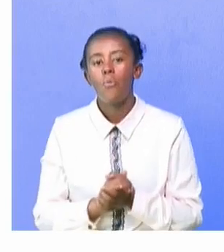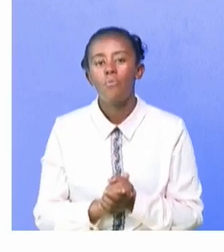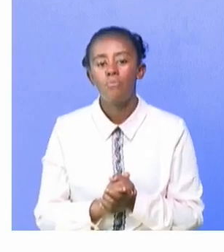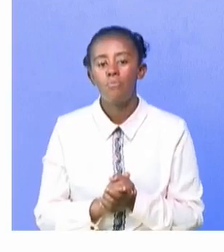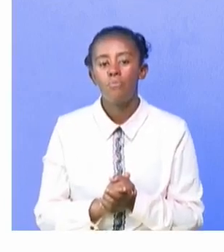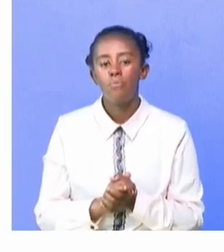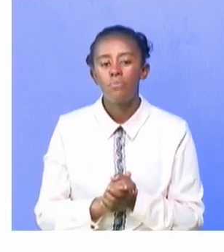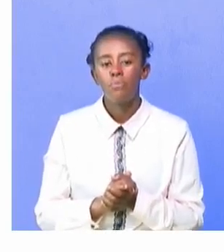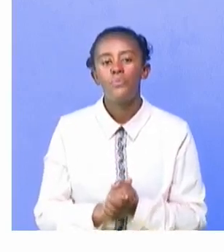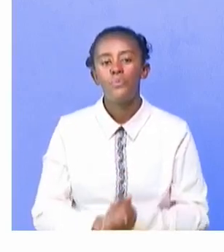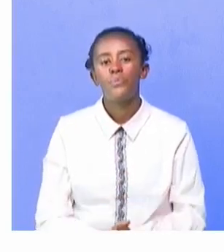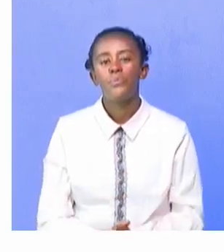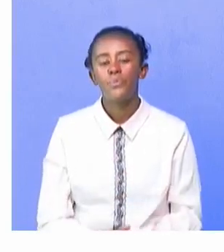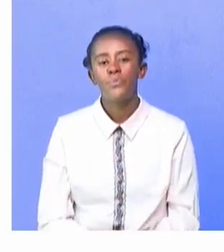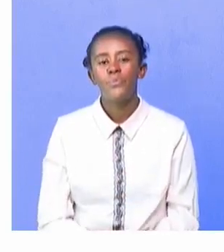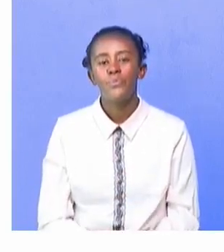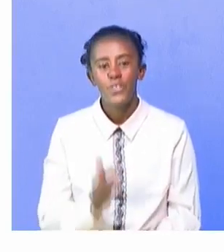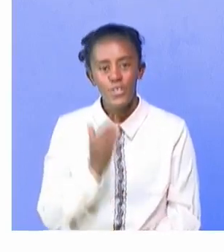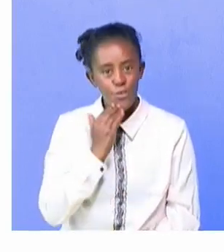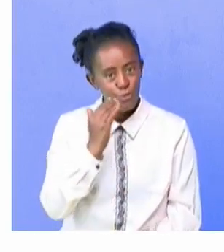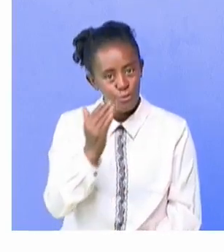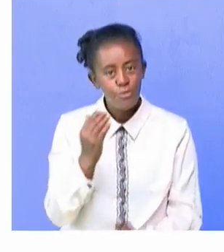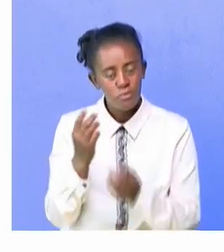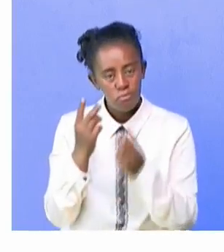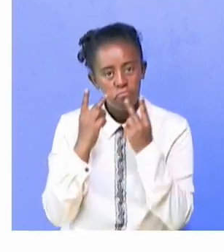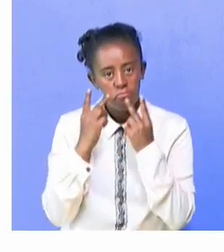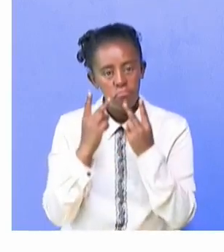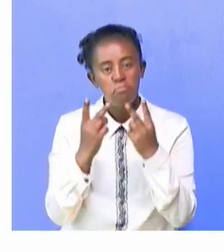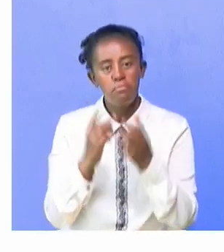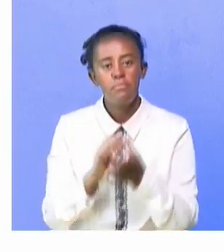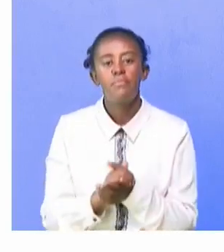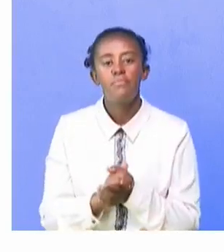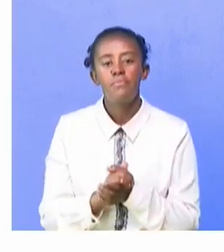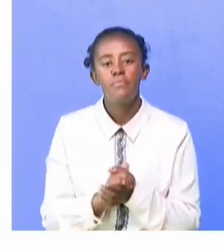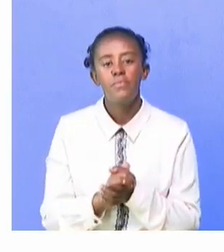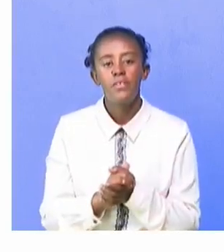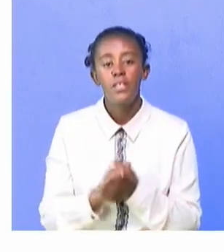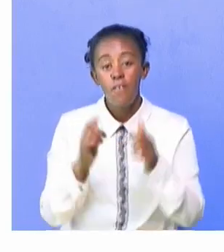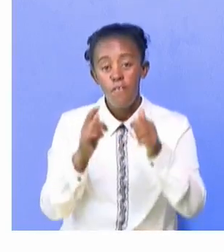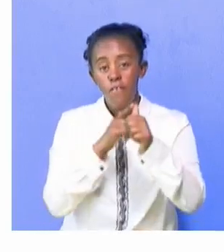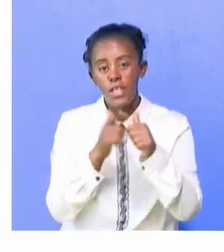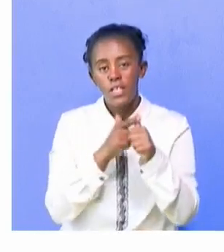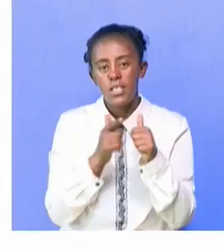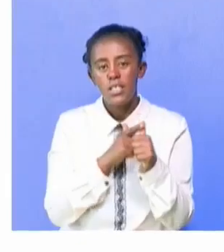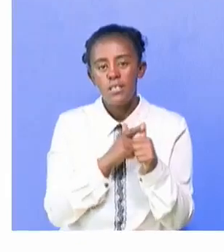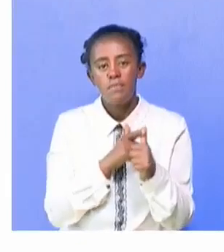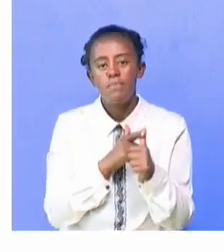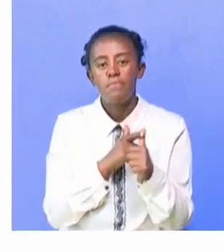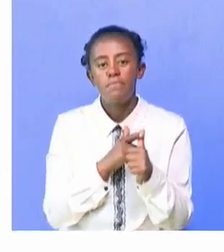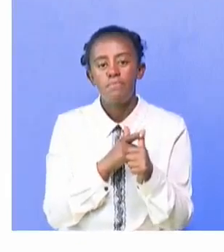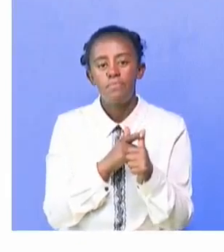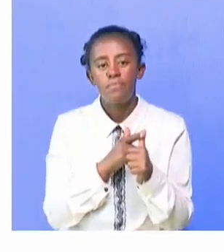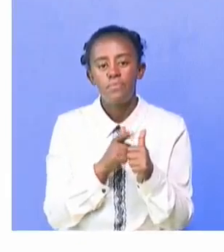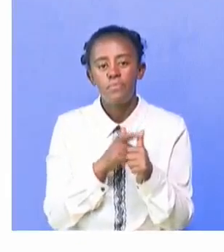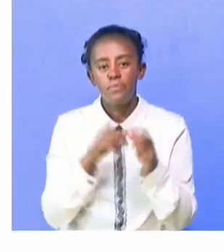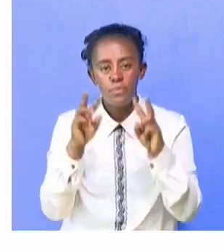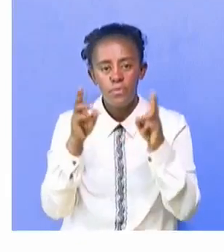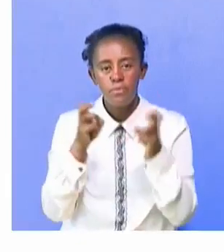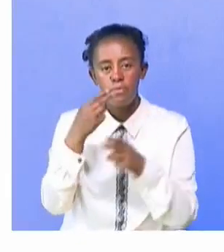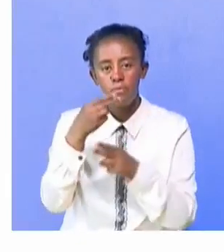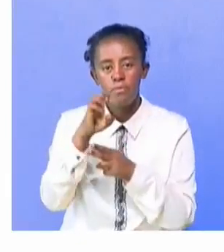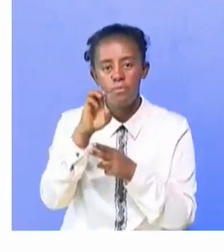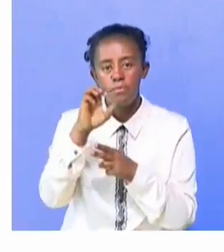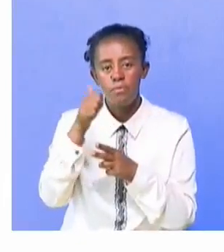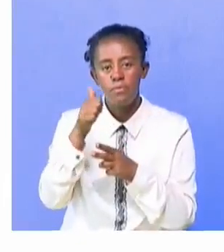a memo. Good. Let's see. What are they? The first one is heading.